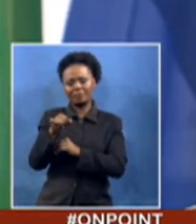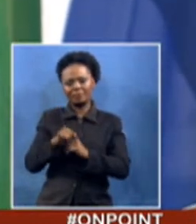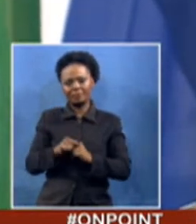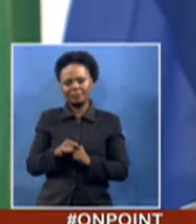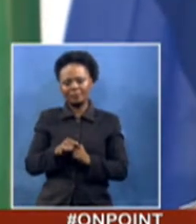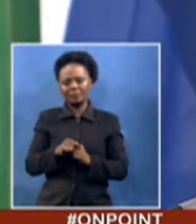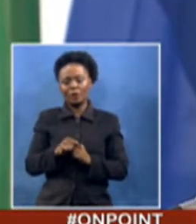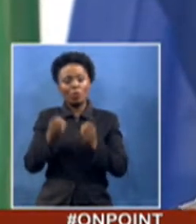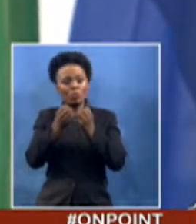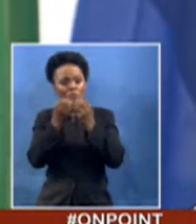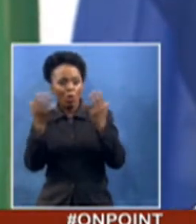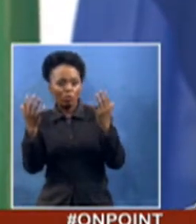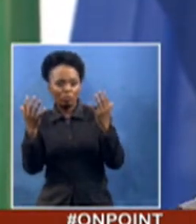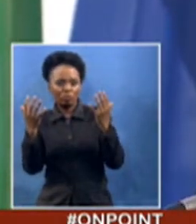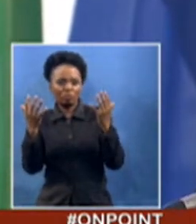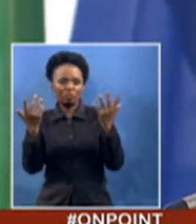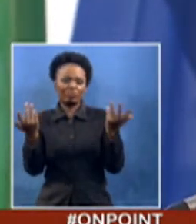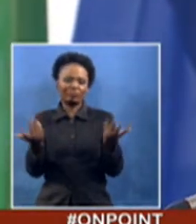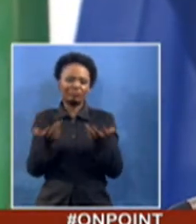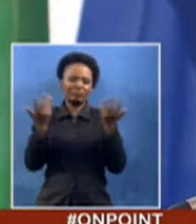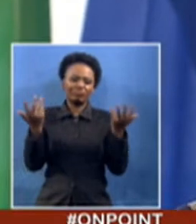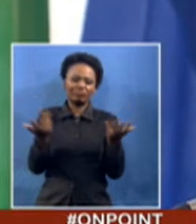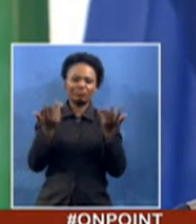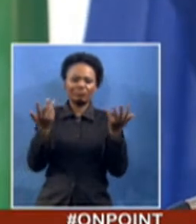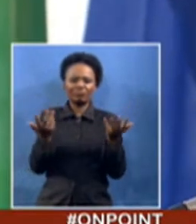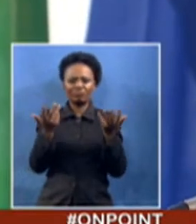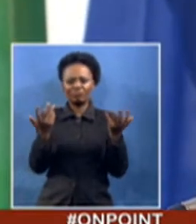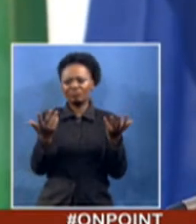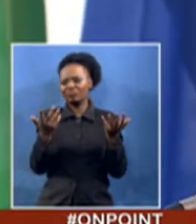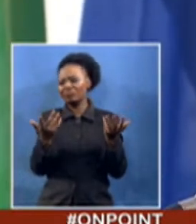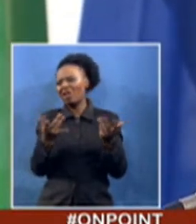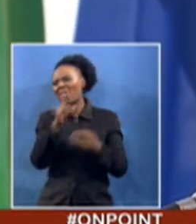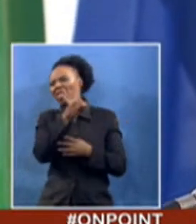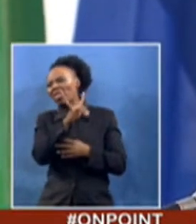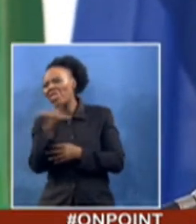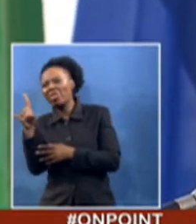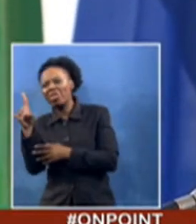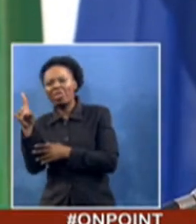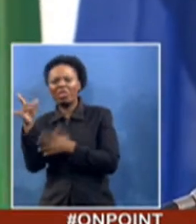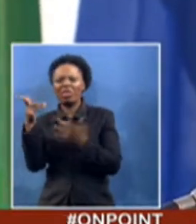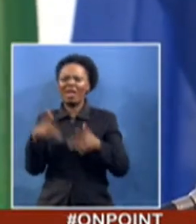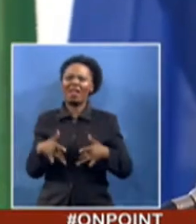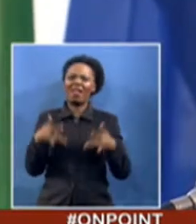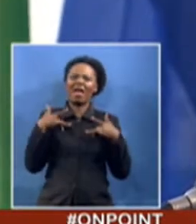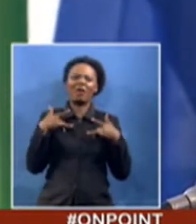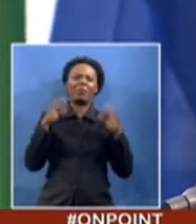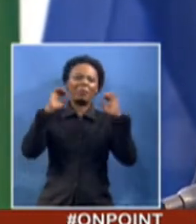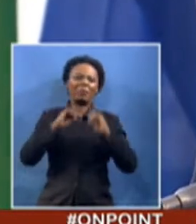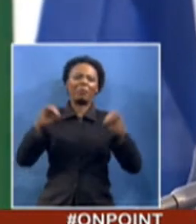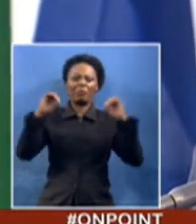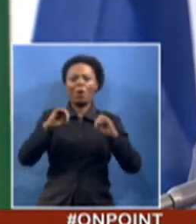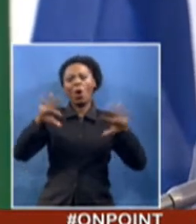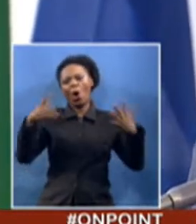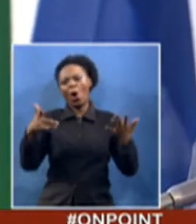they end up either becoming white elephants or being seriously looted.